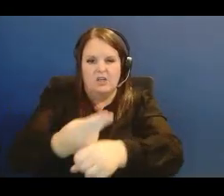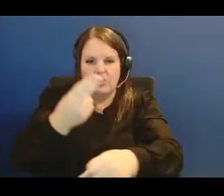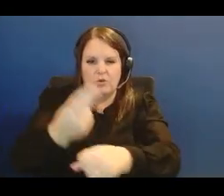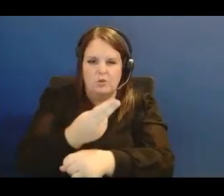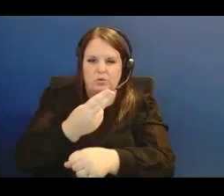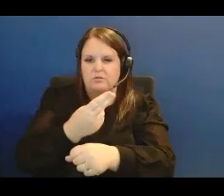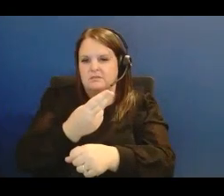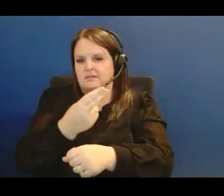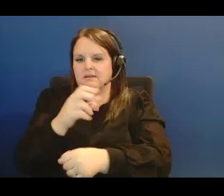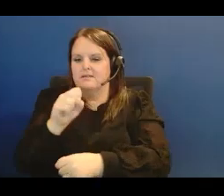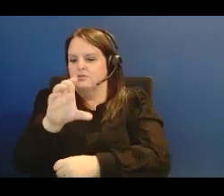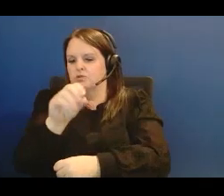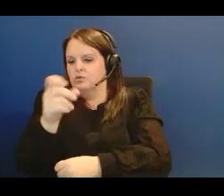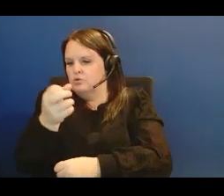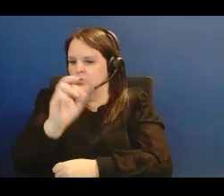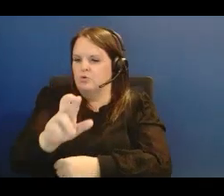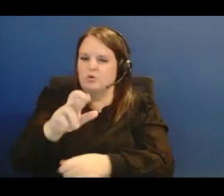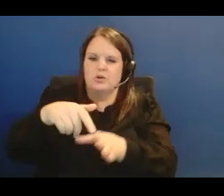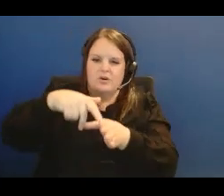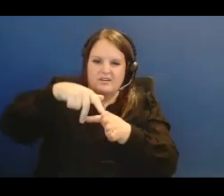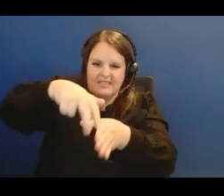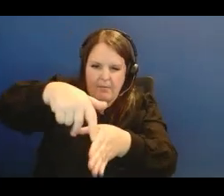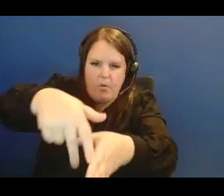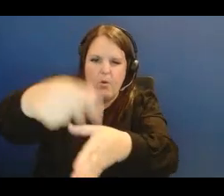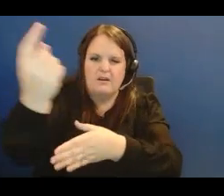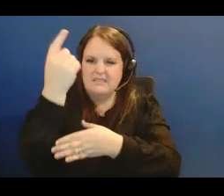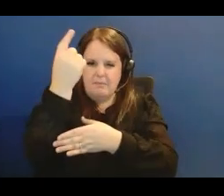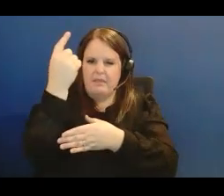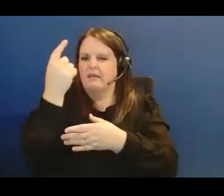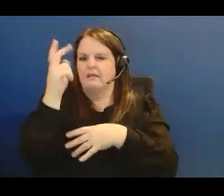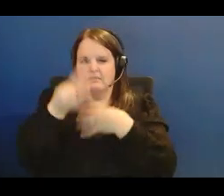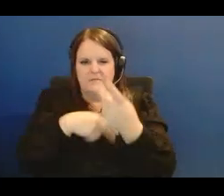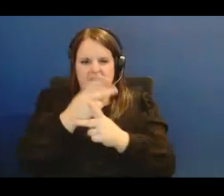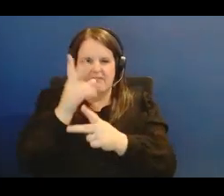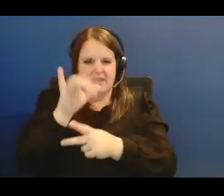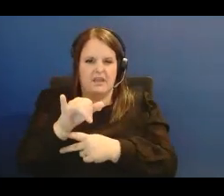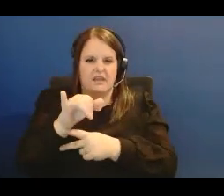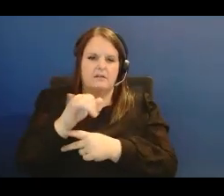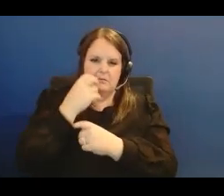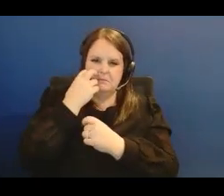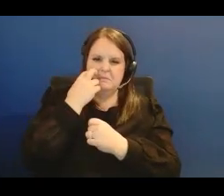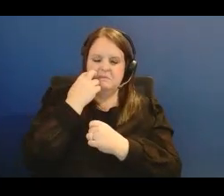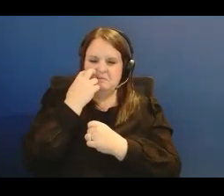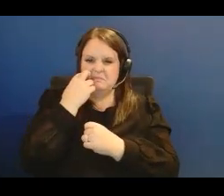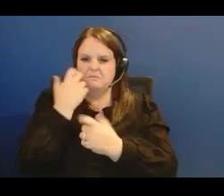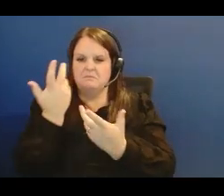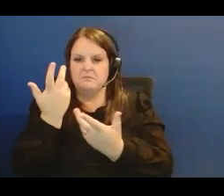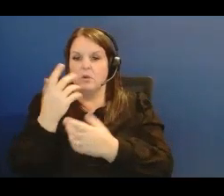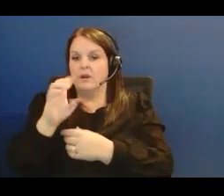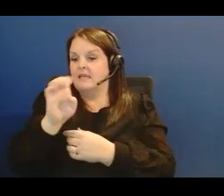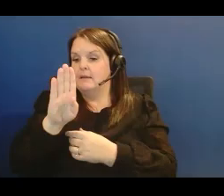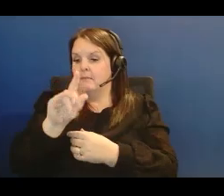conveyance device or a micro-mobility device like a scooter, a skateboard, an e-bike,